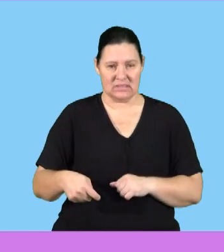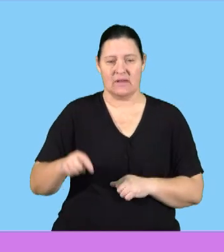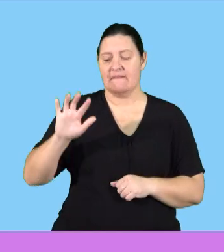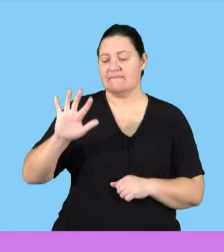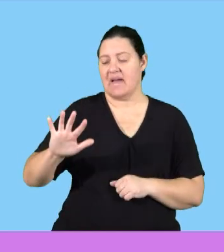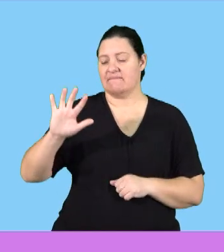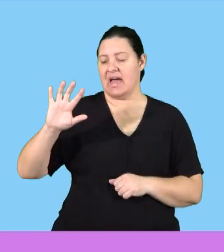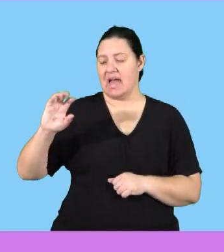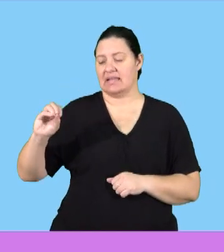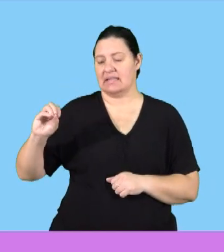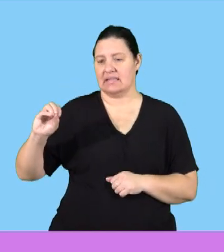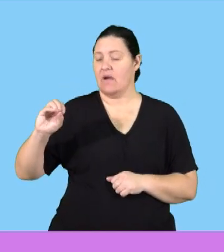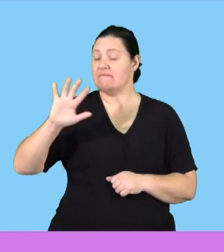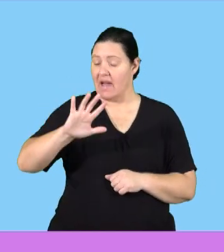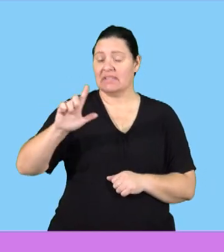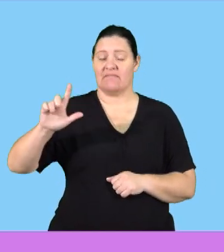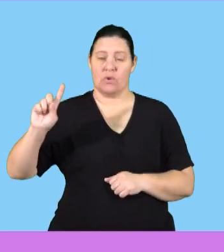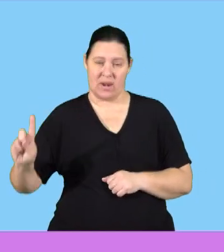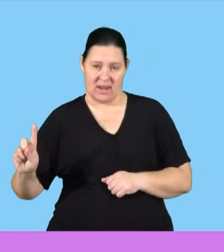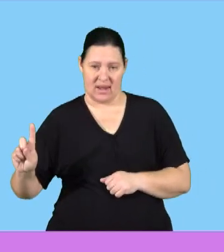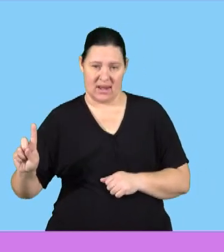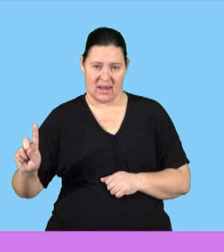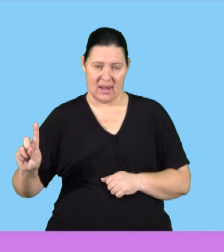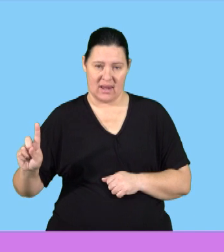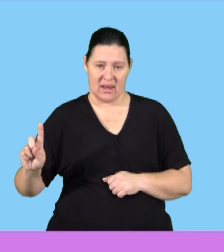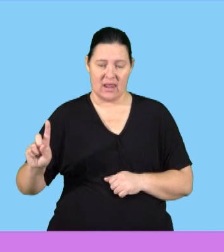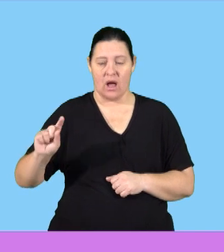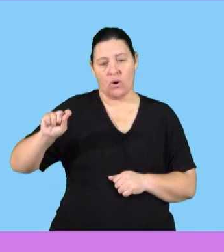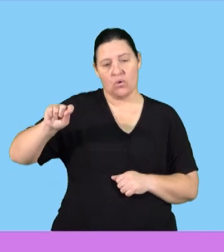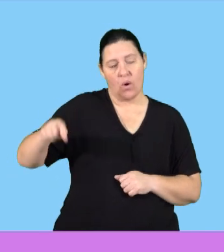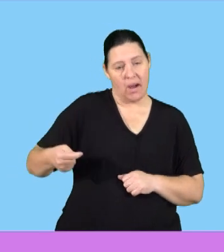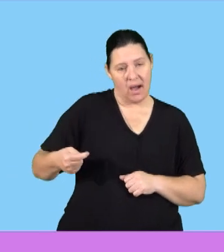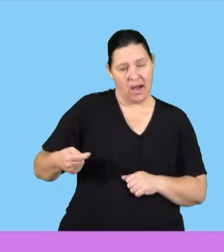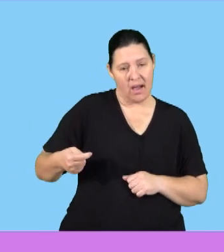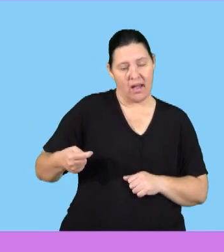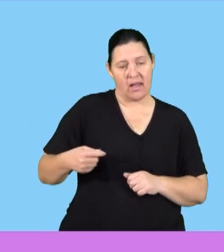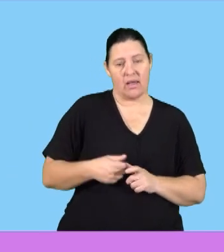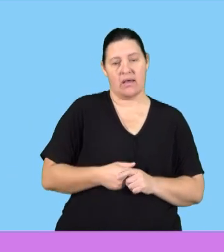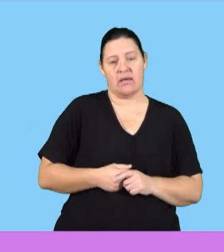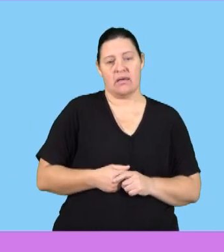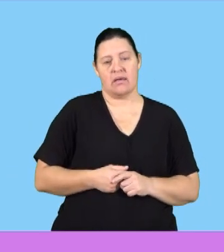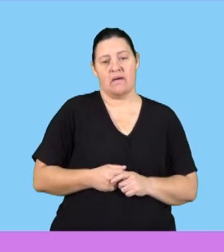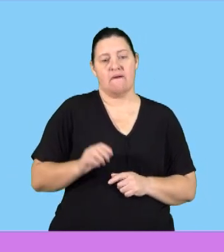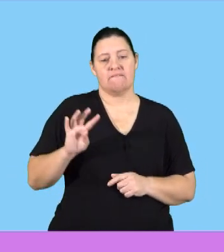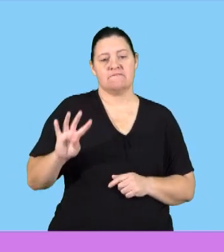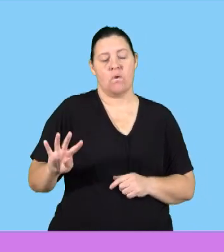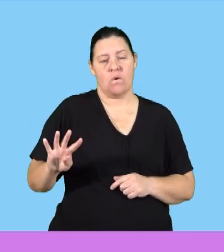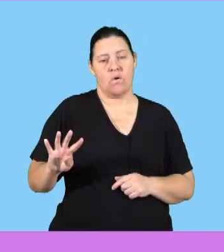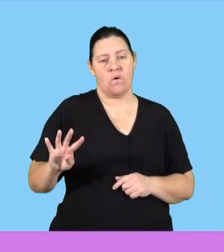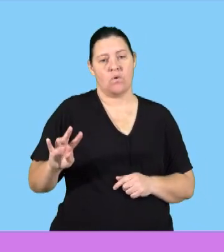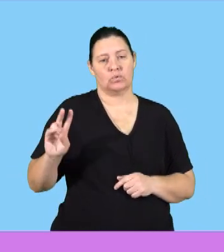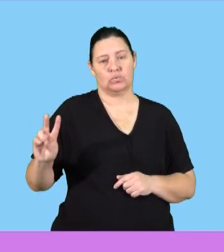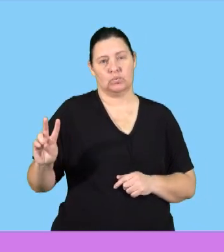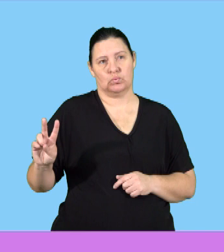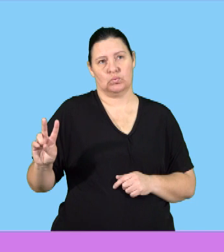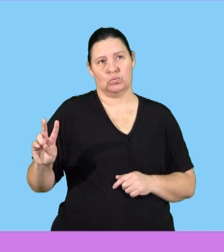18,571, but after the comma, there is